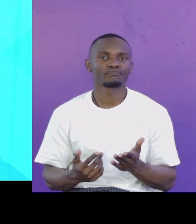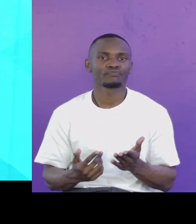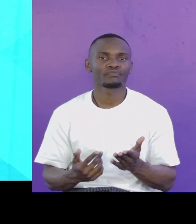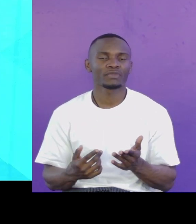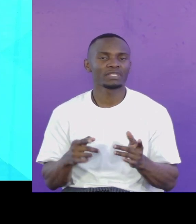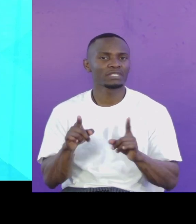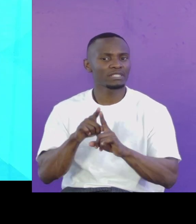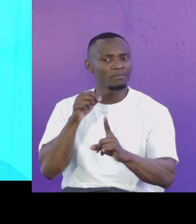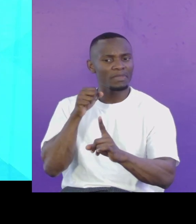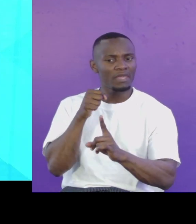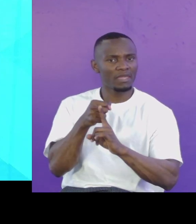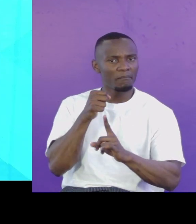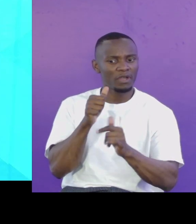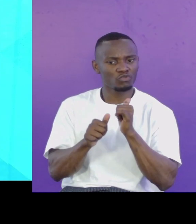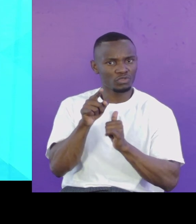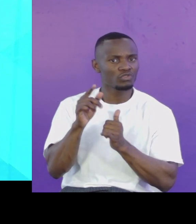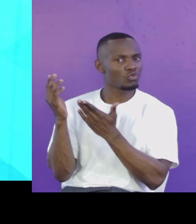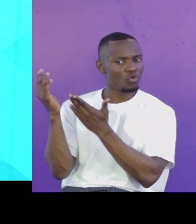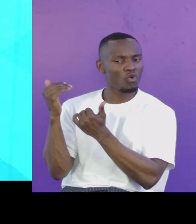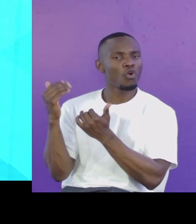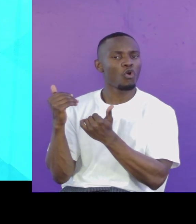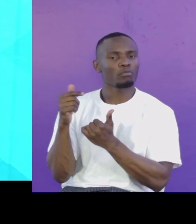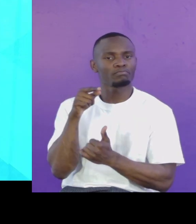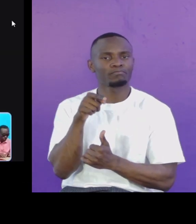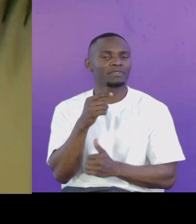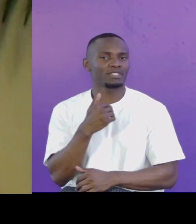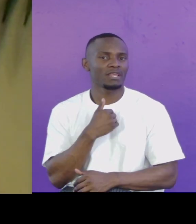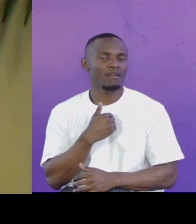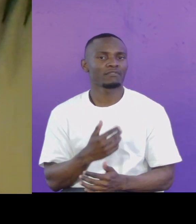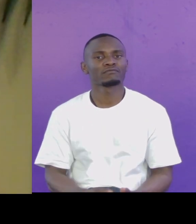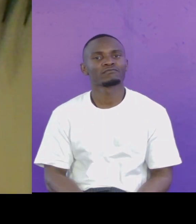impact that you hope to bring it brings?